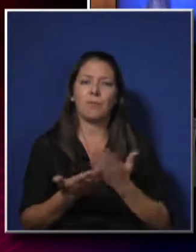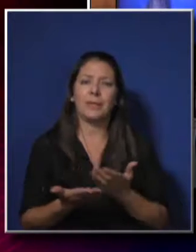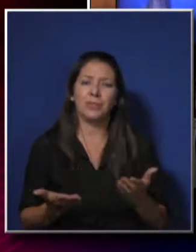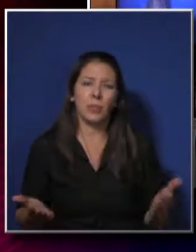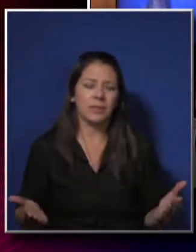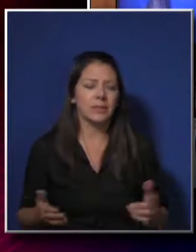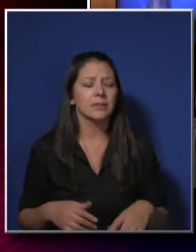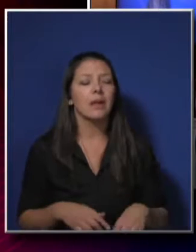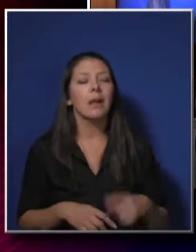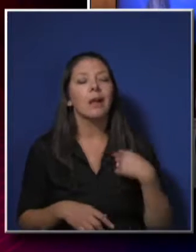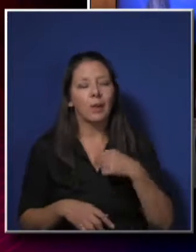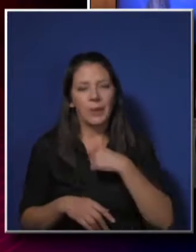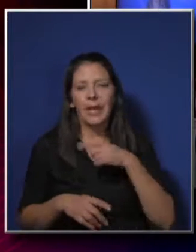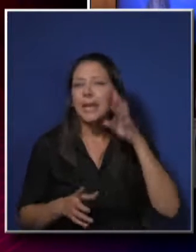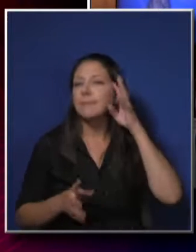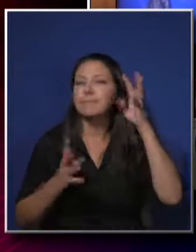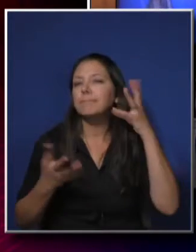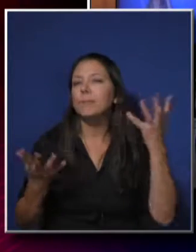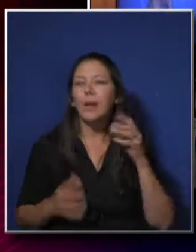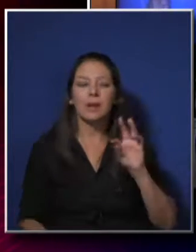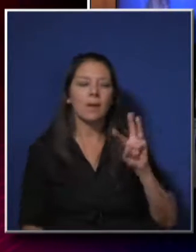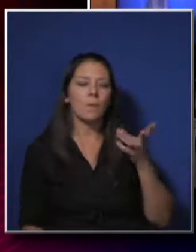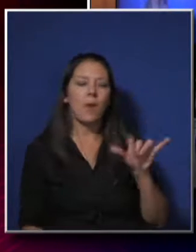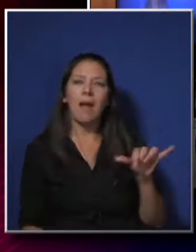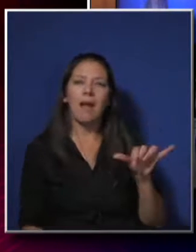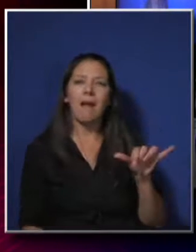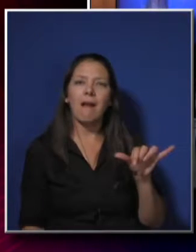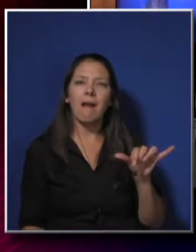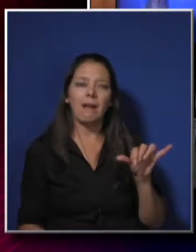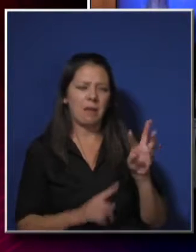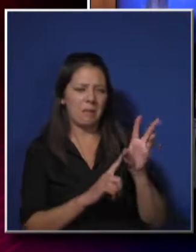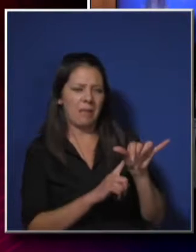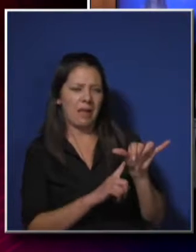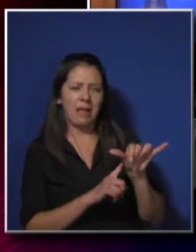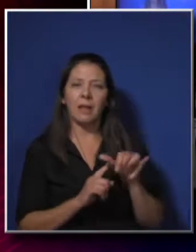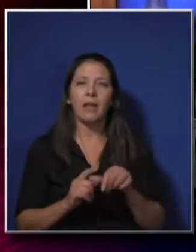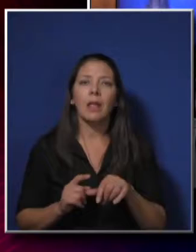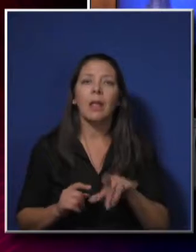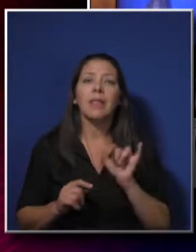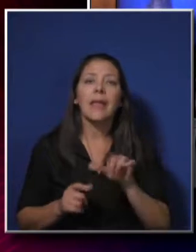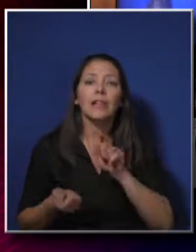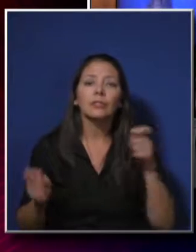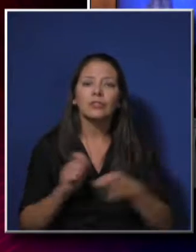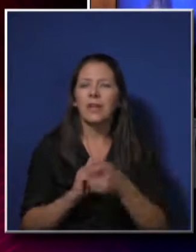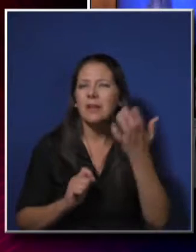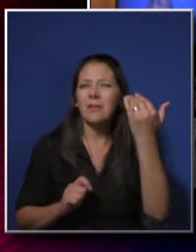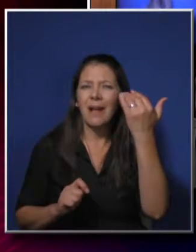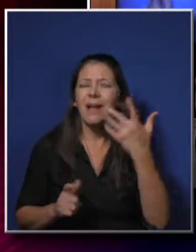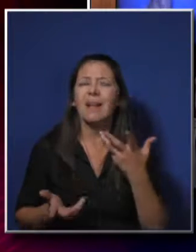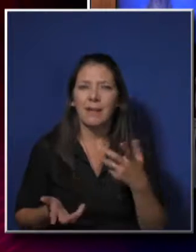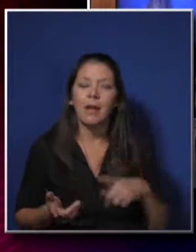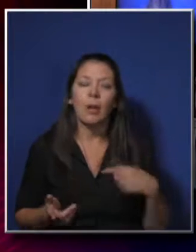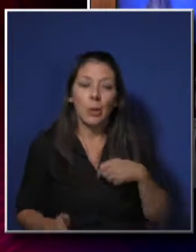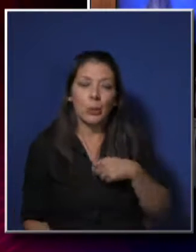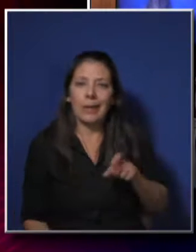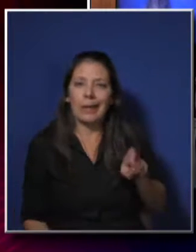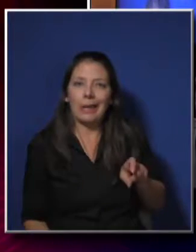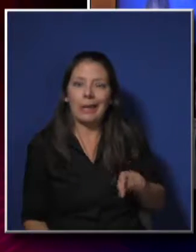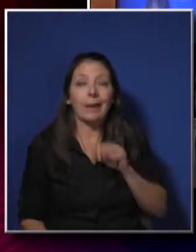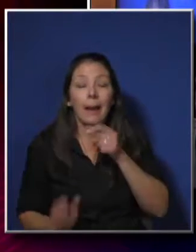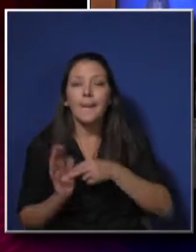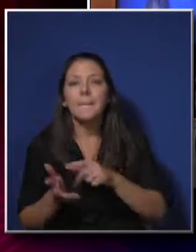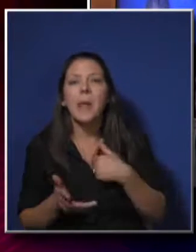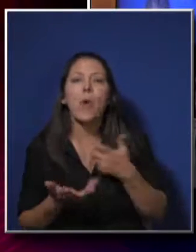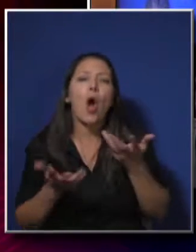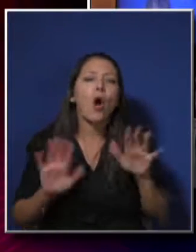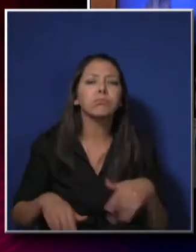why statements for the redesign. It's not because we necessarily want to. We're in a position where we need to. It's been talked